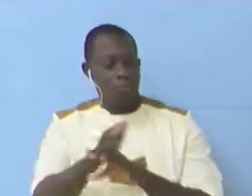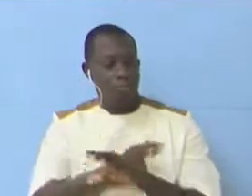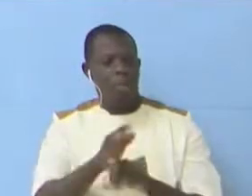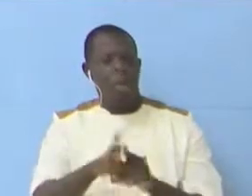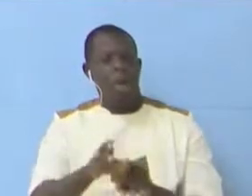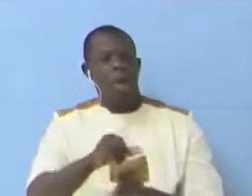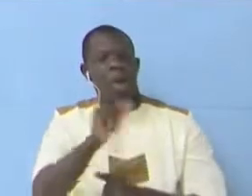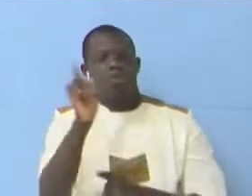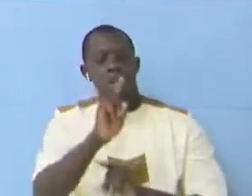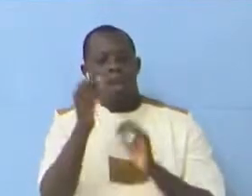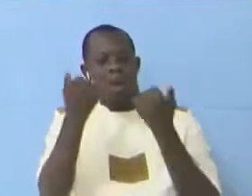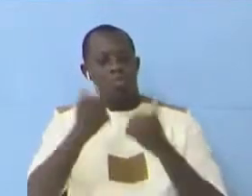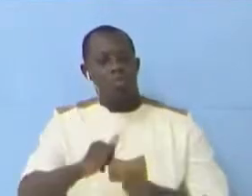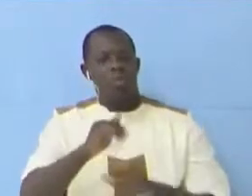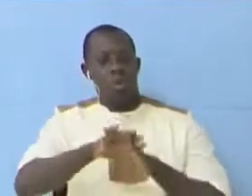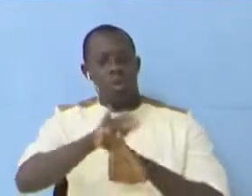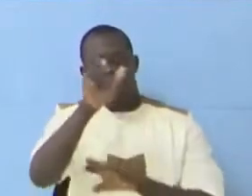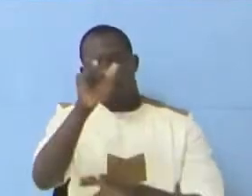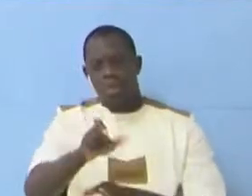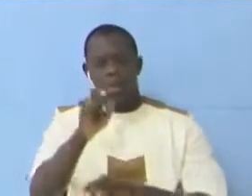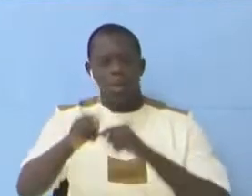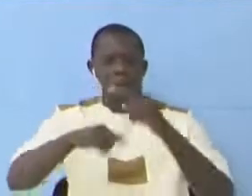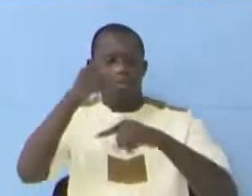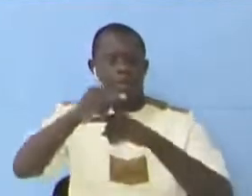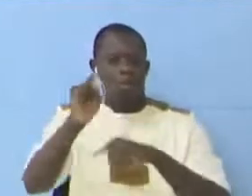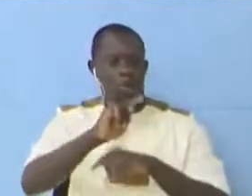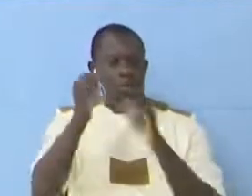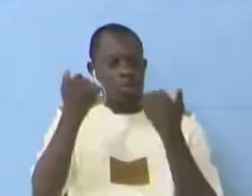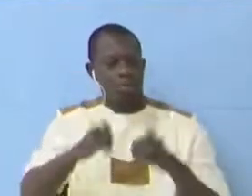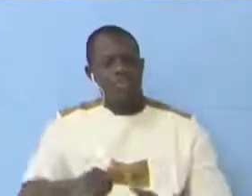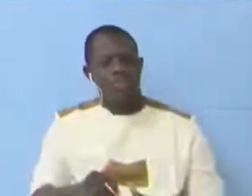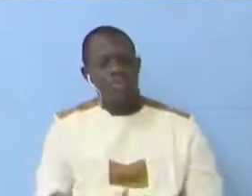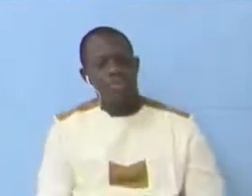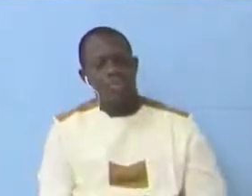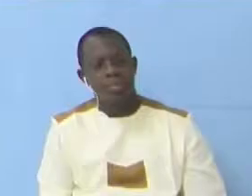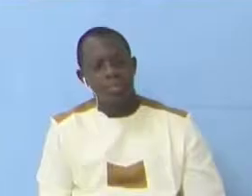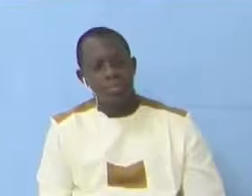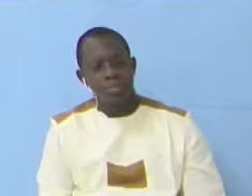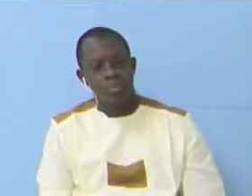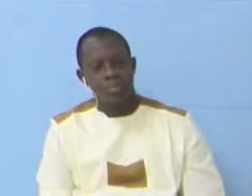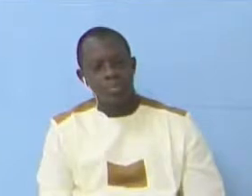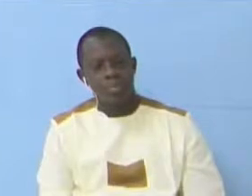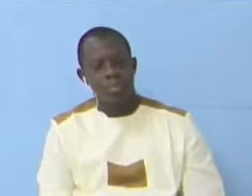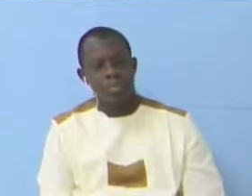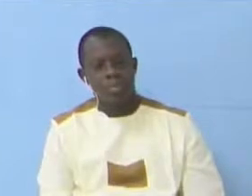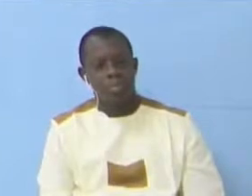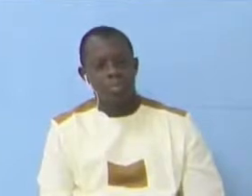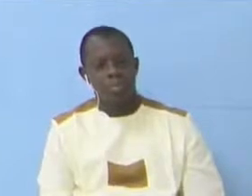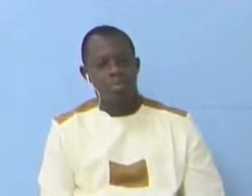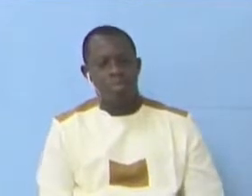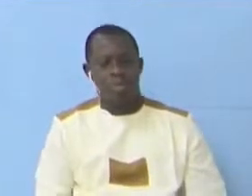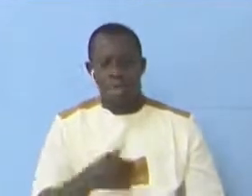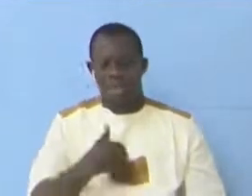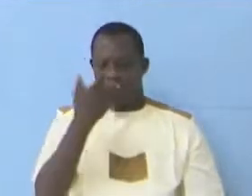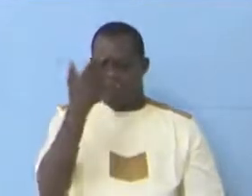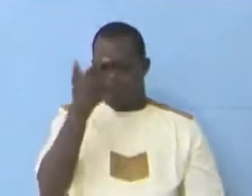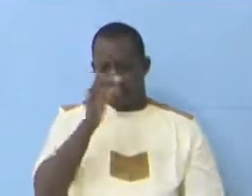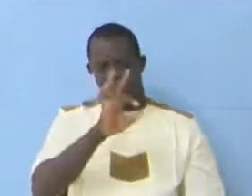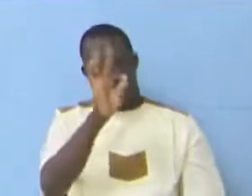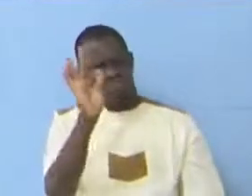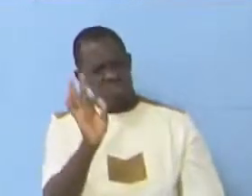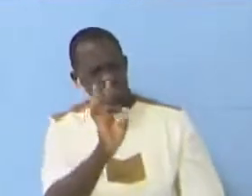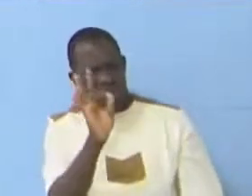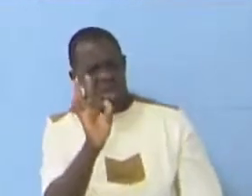And what happened to him subsequently? gannaaw bi nag la na ko dal. I think either the Tuesday or Wednesday I was